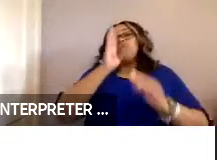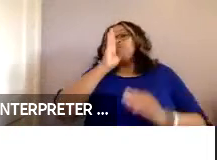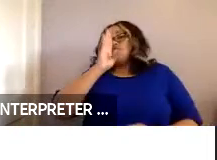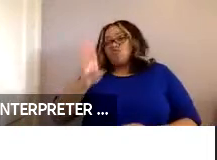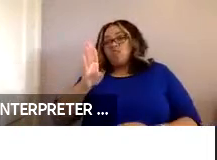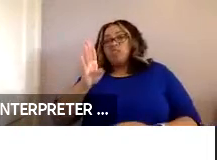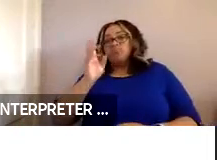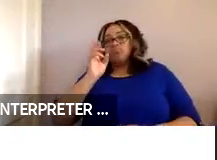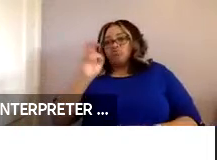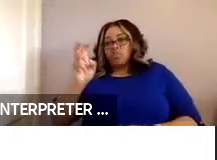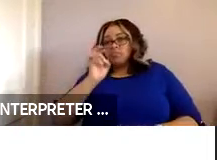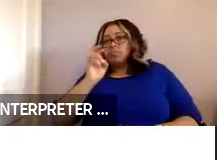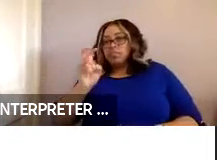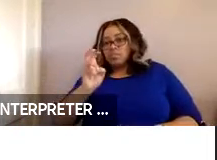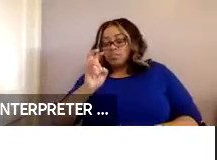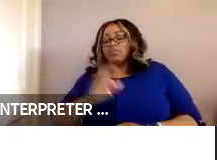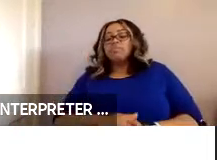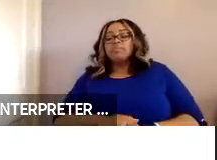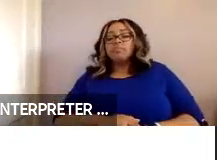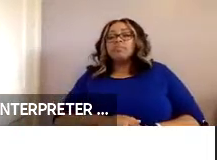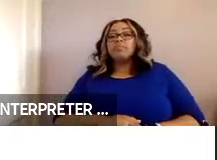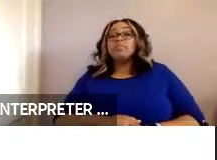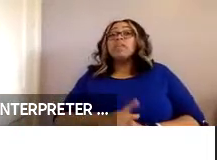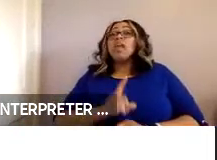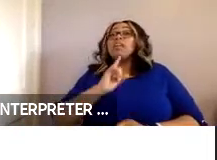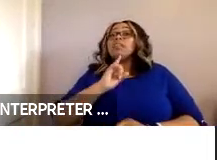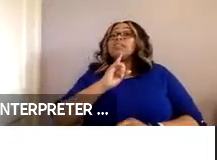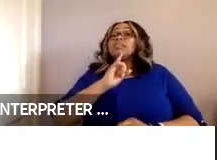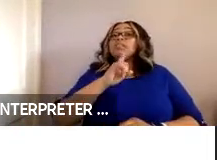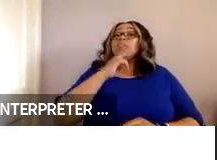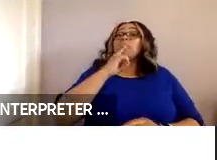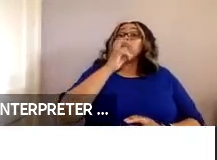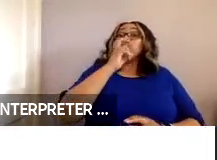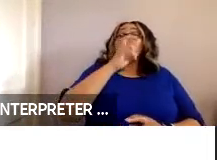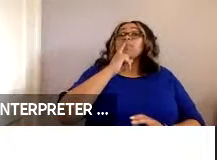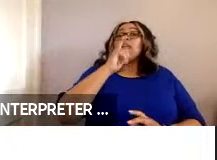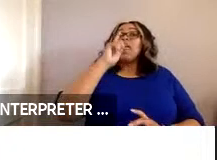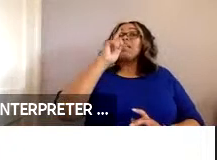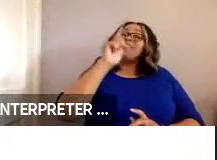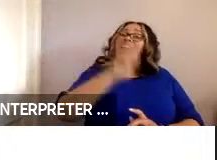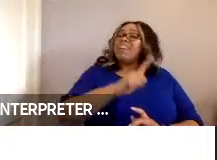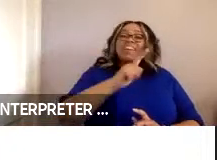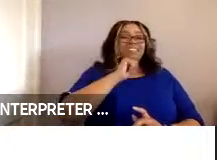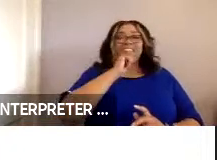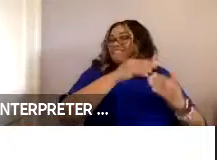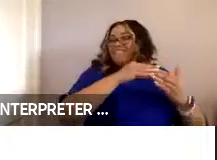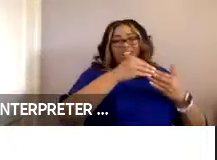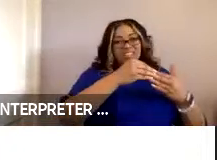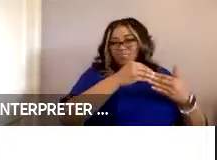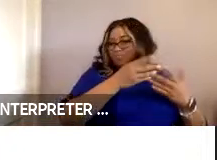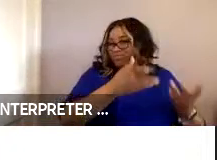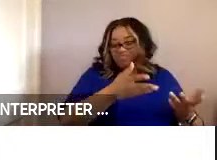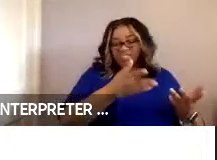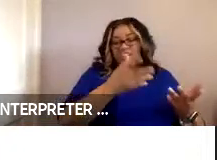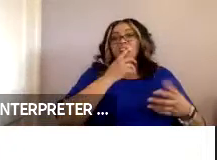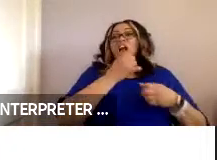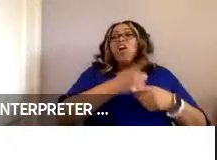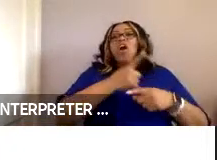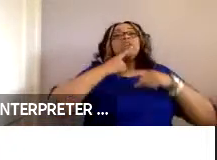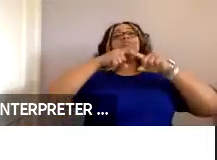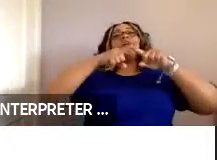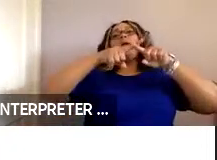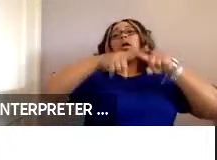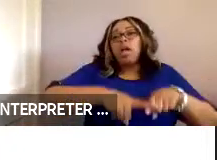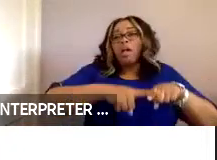modes of transportation, as public transportation is less flexible and causes a dependence